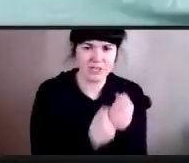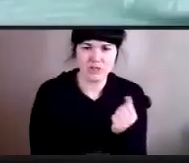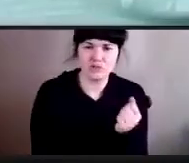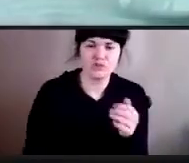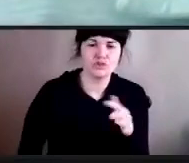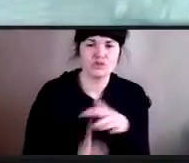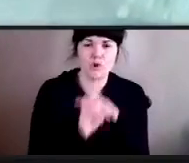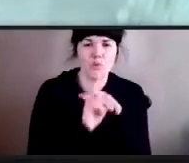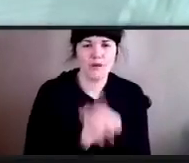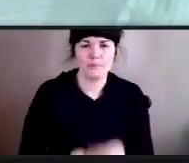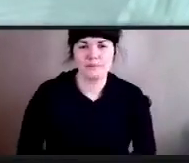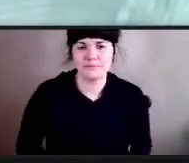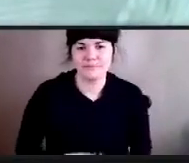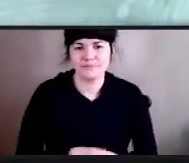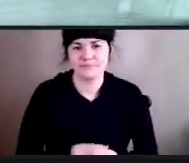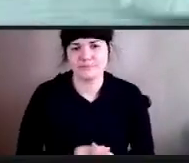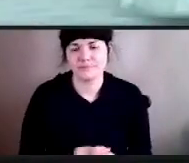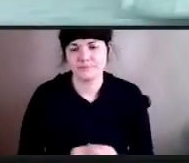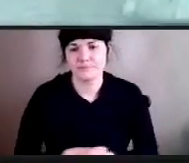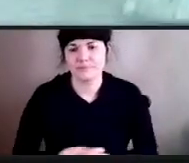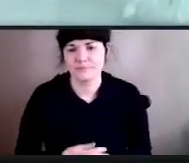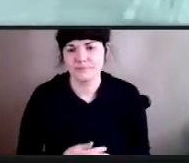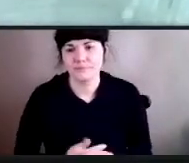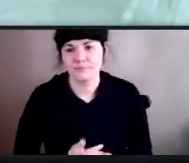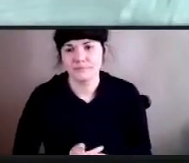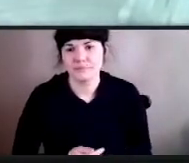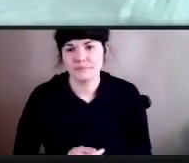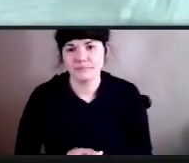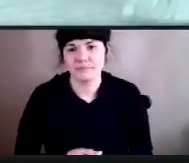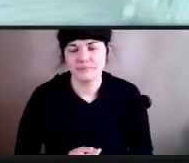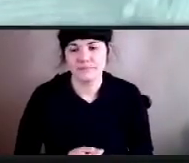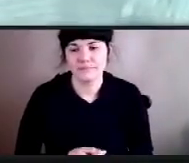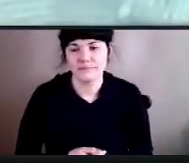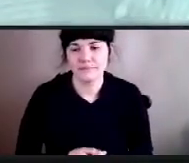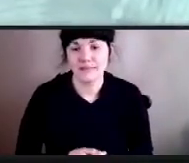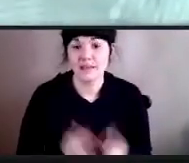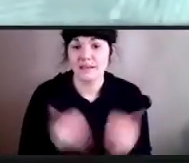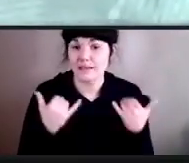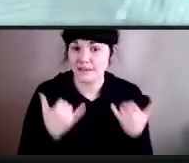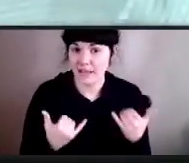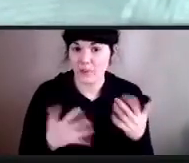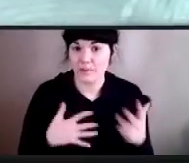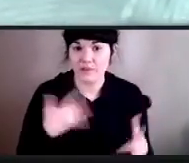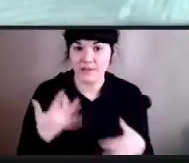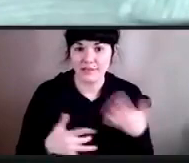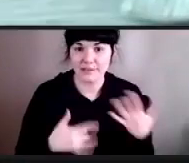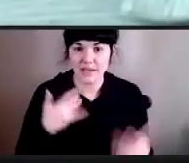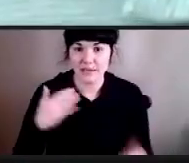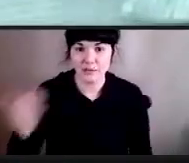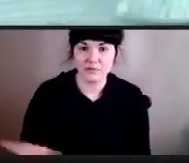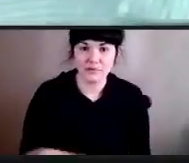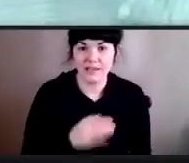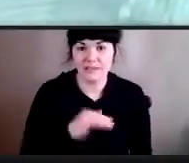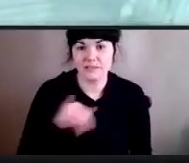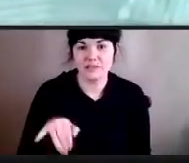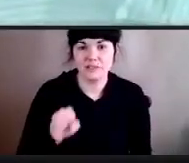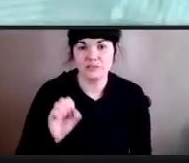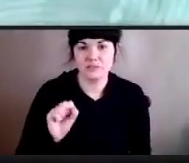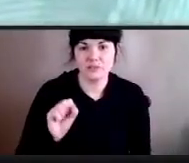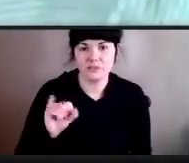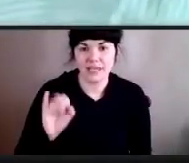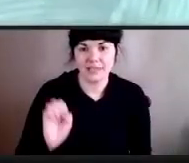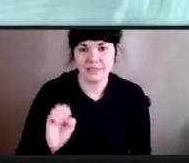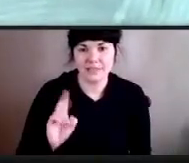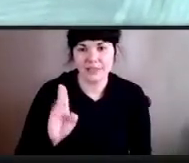And excited right now to bring back to the stage Ms. Jessie Urban Guzman with our partners over